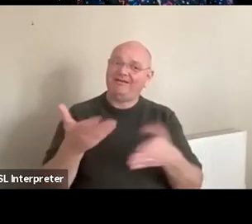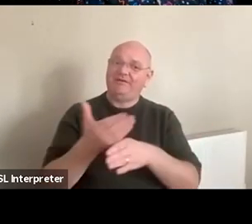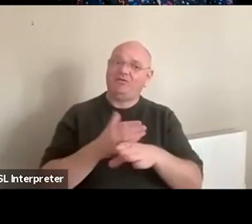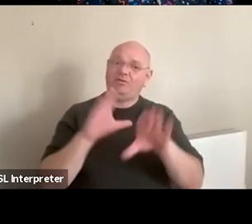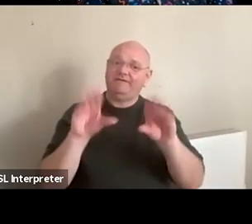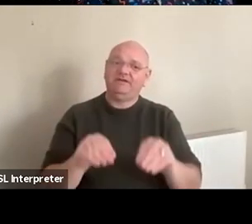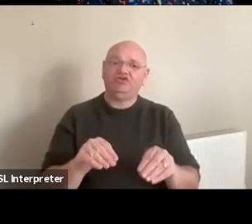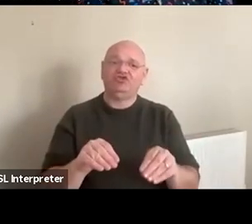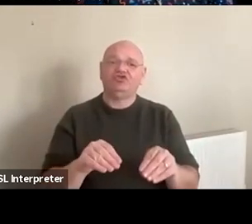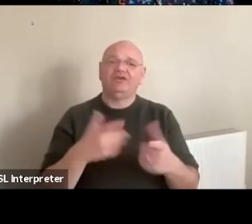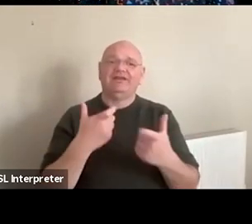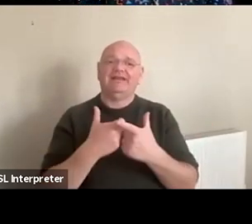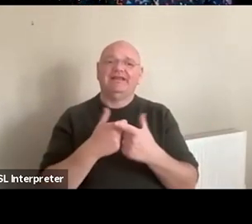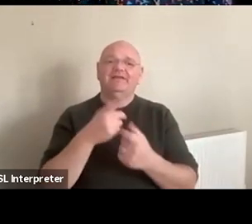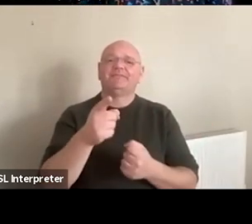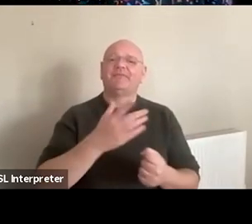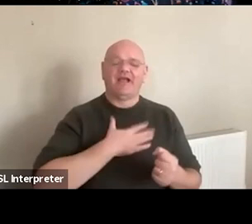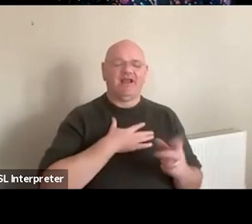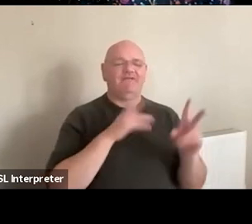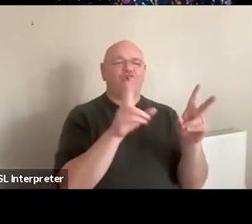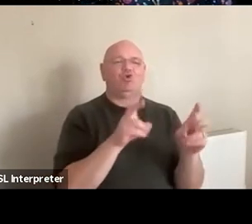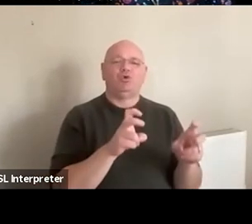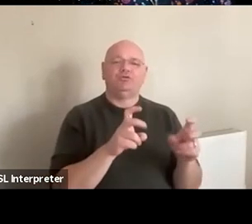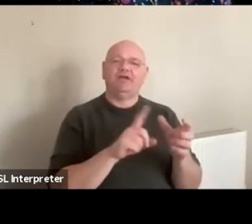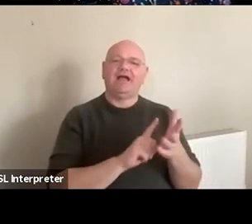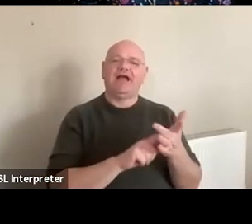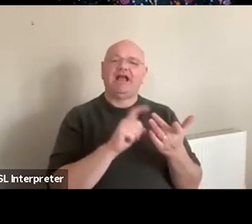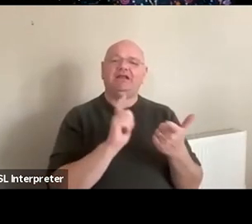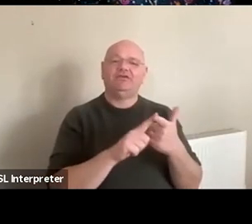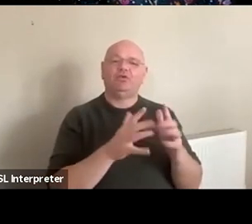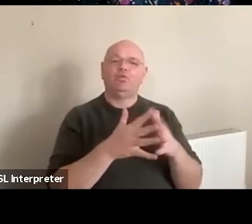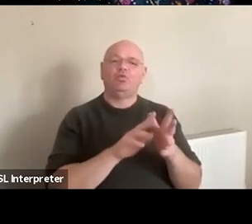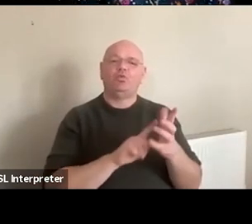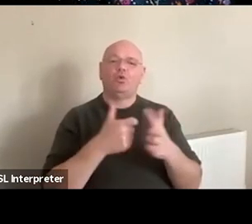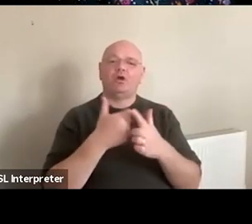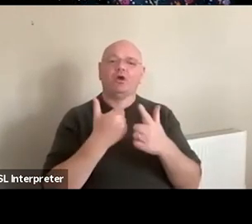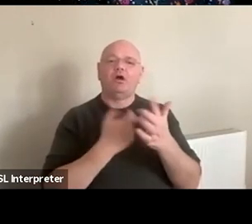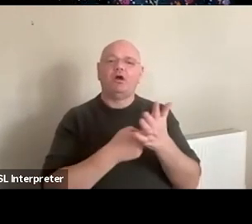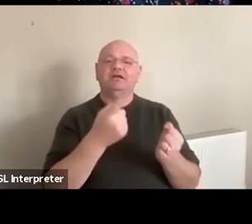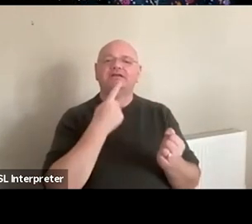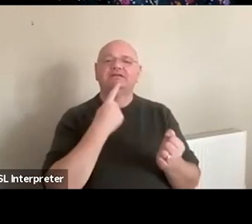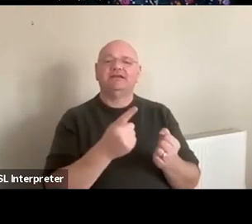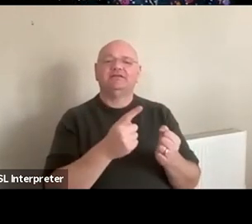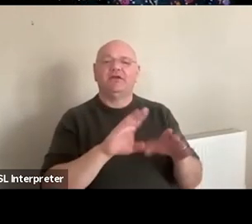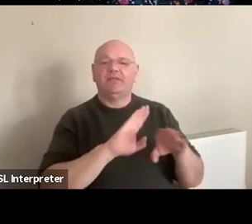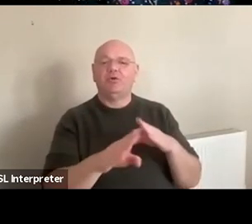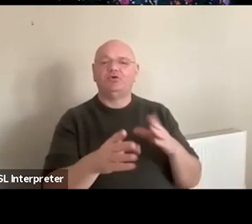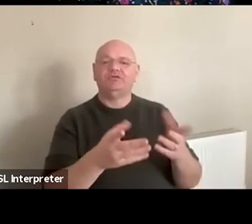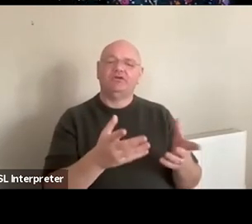Keith? Because I love quotes, I'll pick a quote. Alice Walker, the most common way people give up their power is by thinking they don't have any.